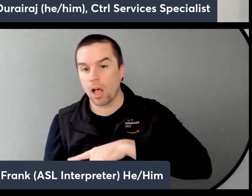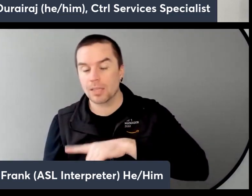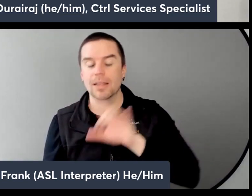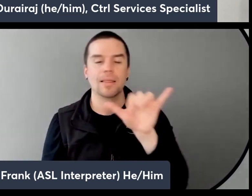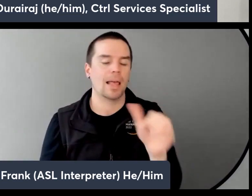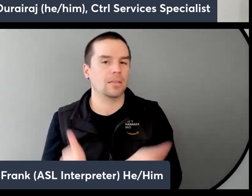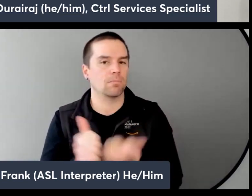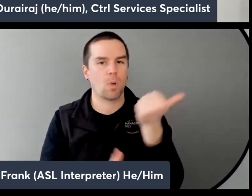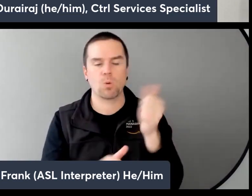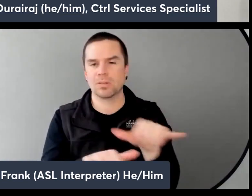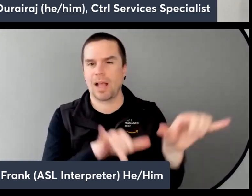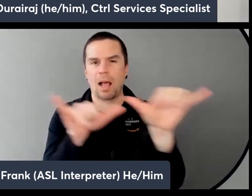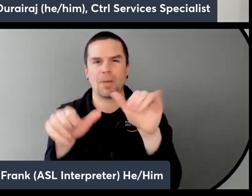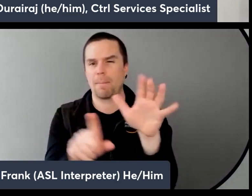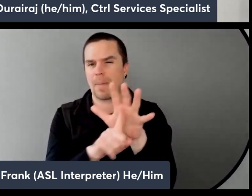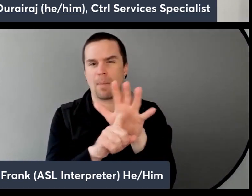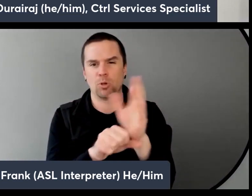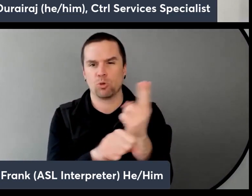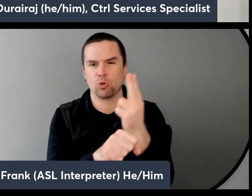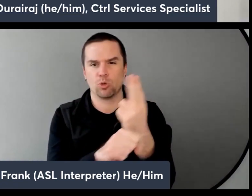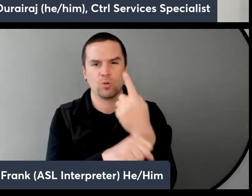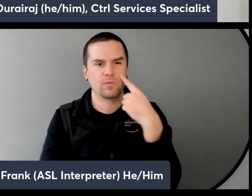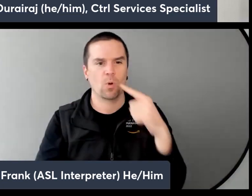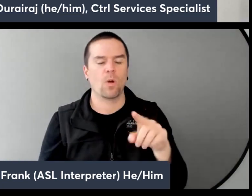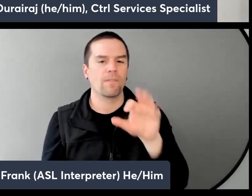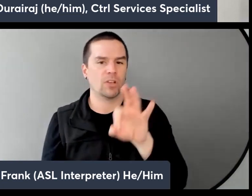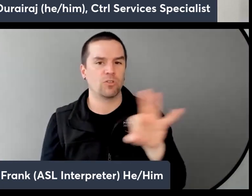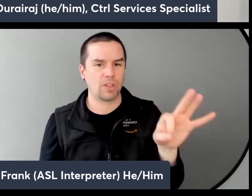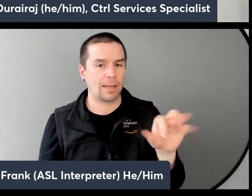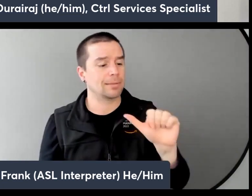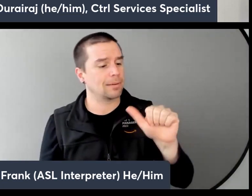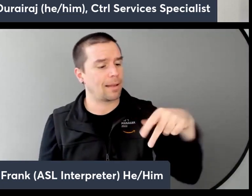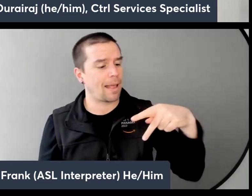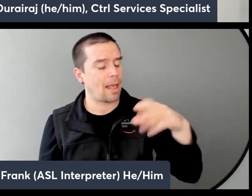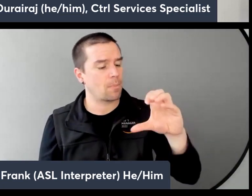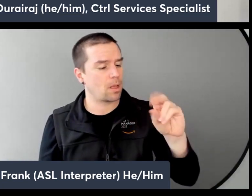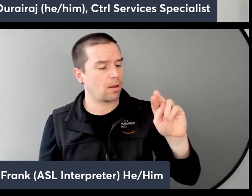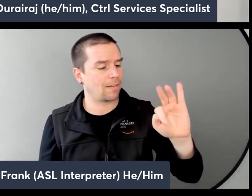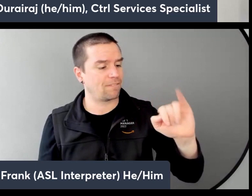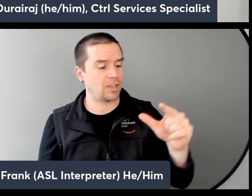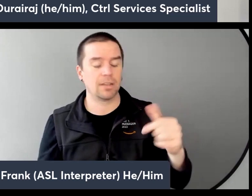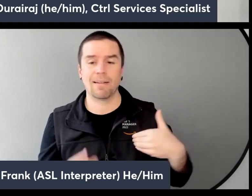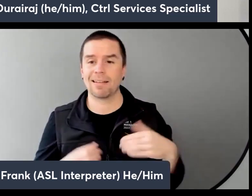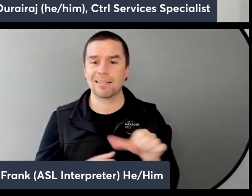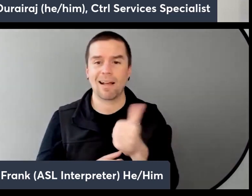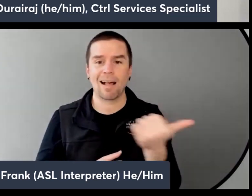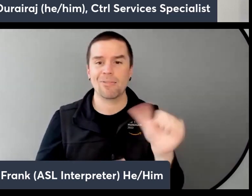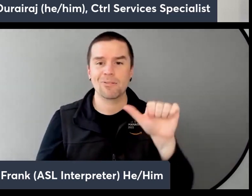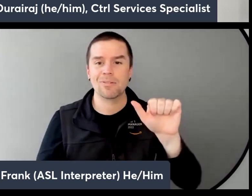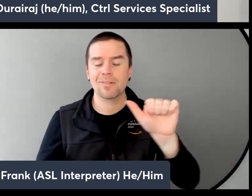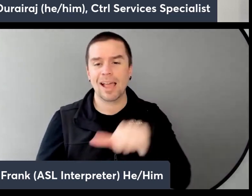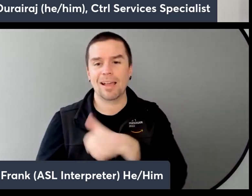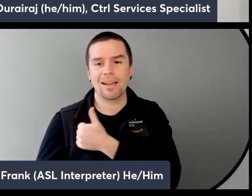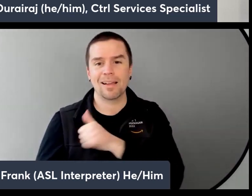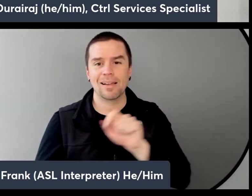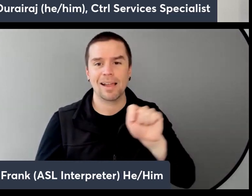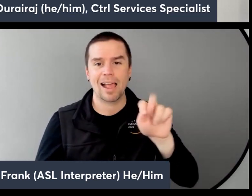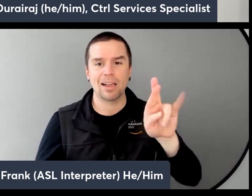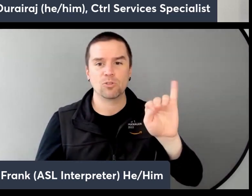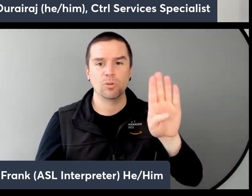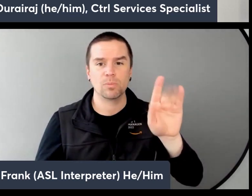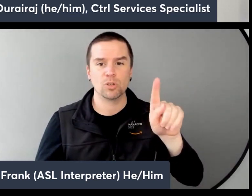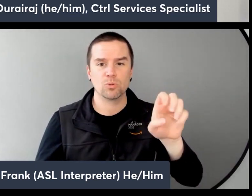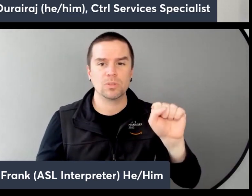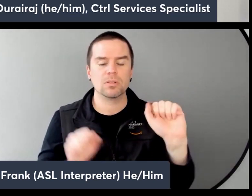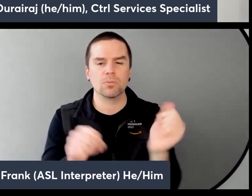flags. AppConfig also has like there are different attributes that you can use. So I'll show you an